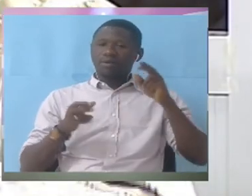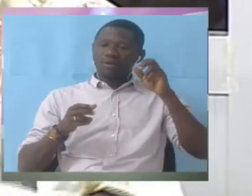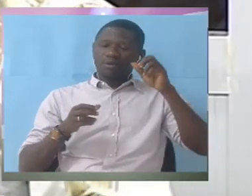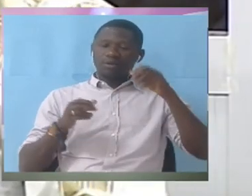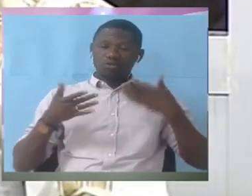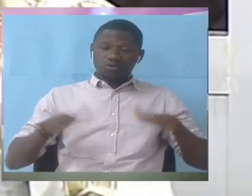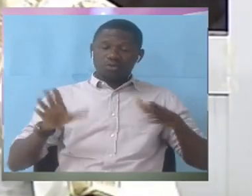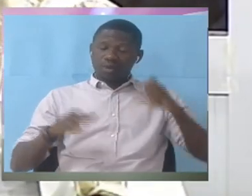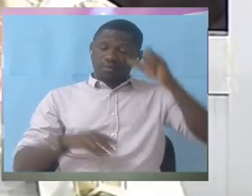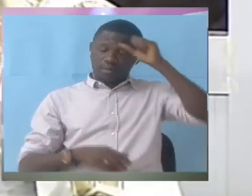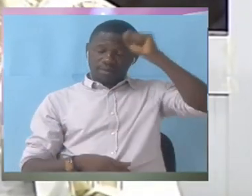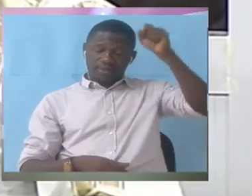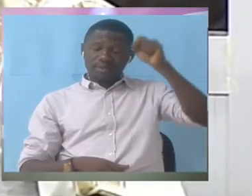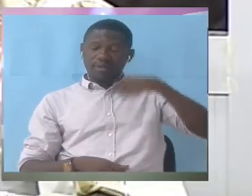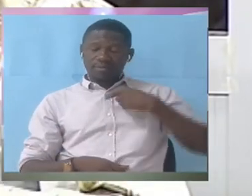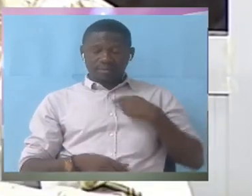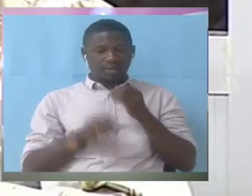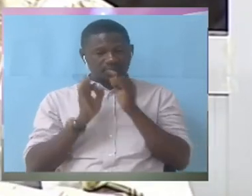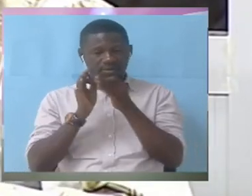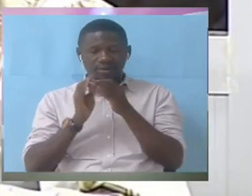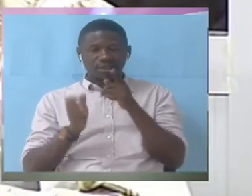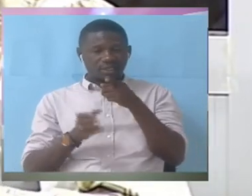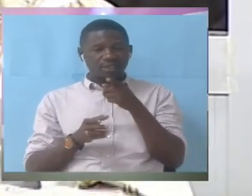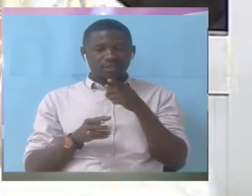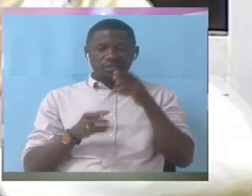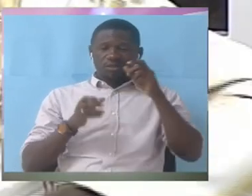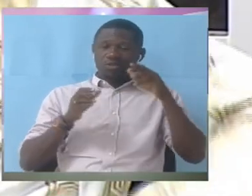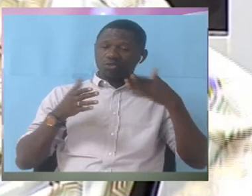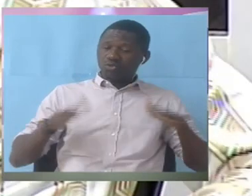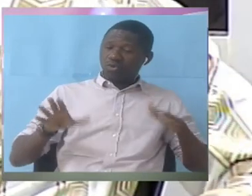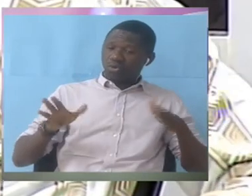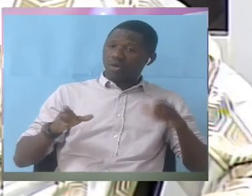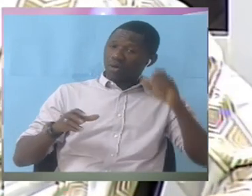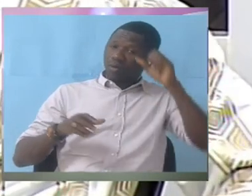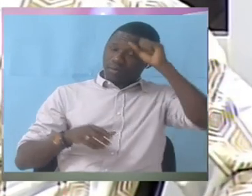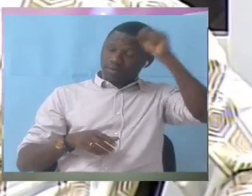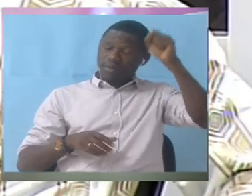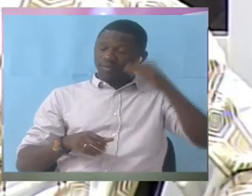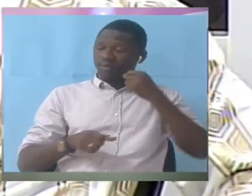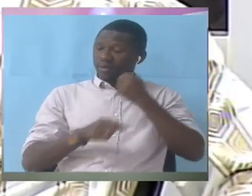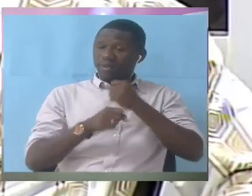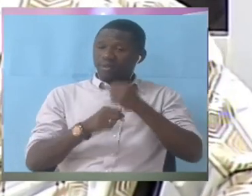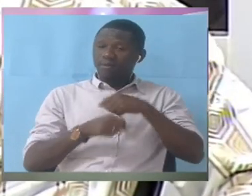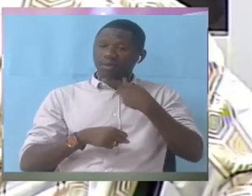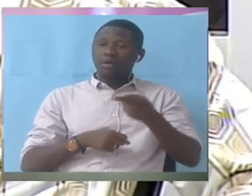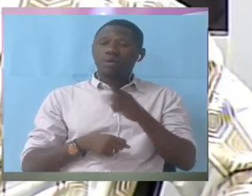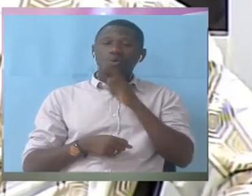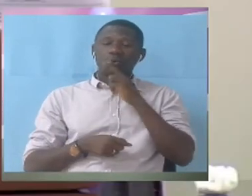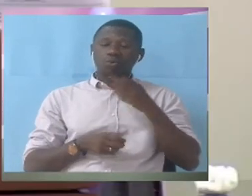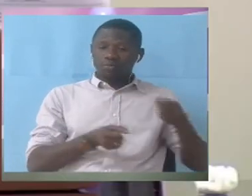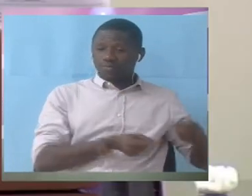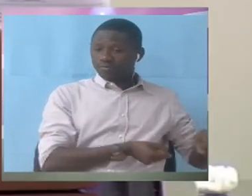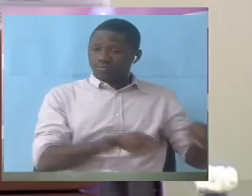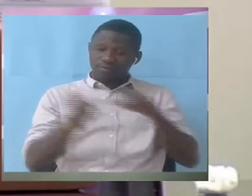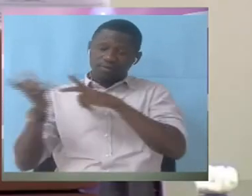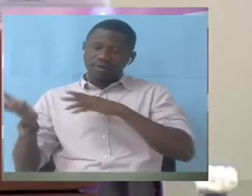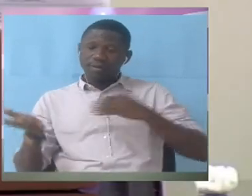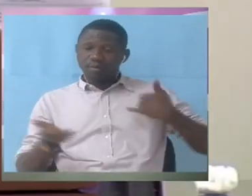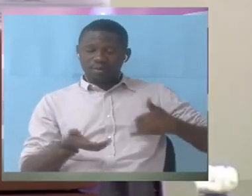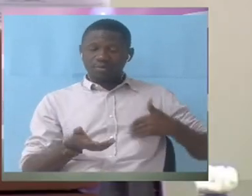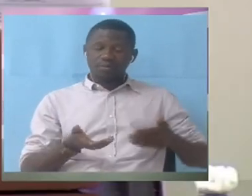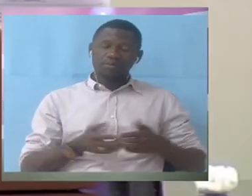and I'll tell him this jola president has been created by the serers so doctor can you continue to